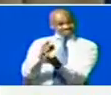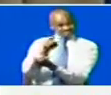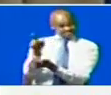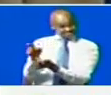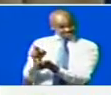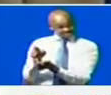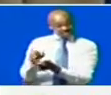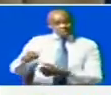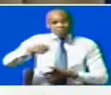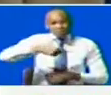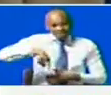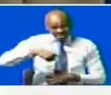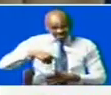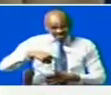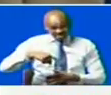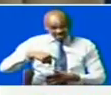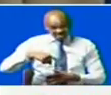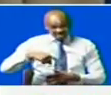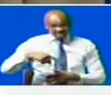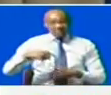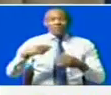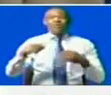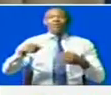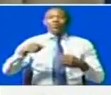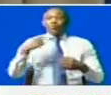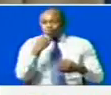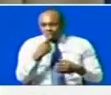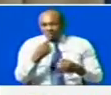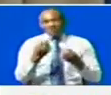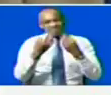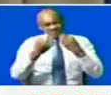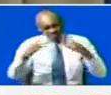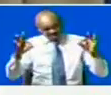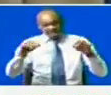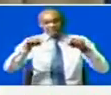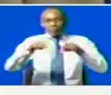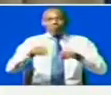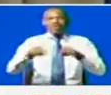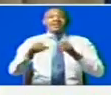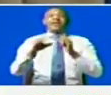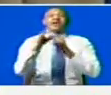that we are a free, modern state